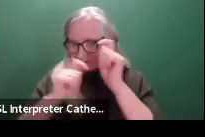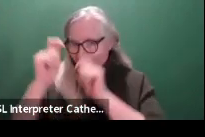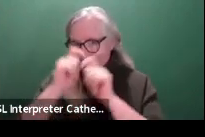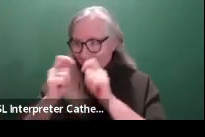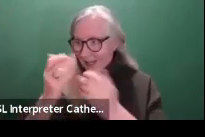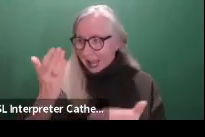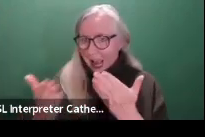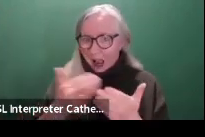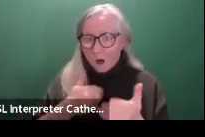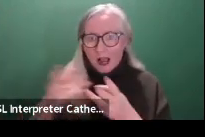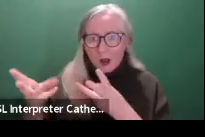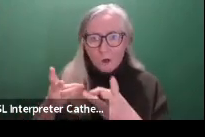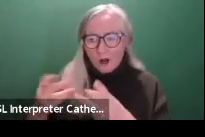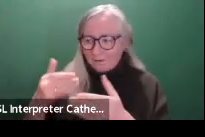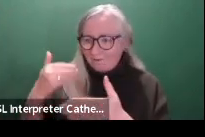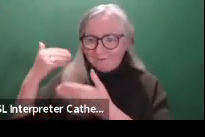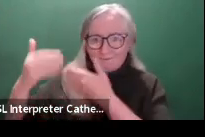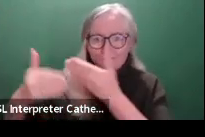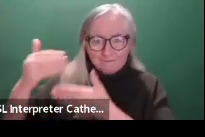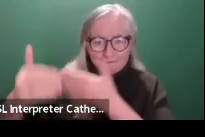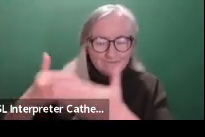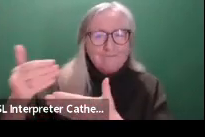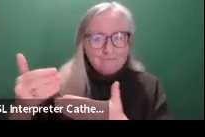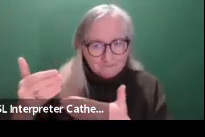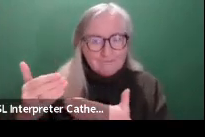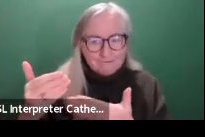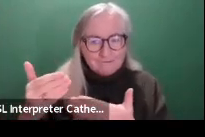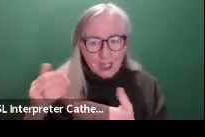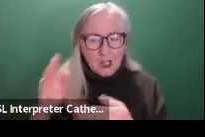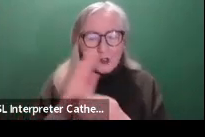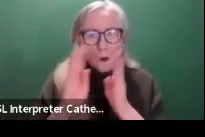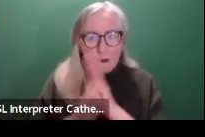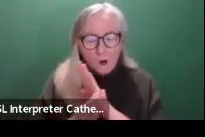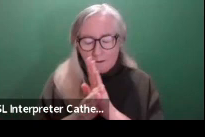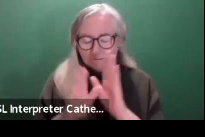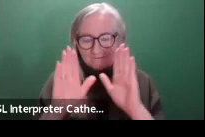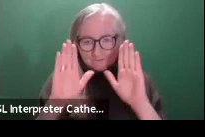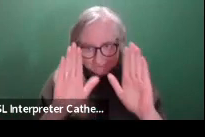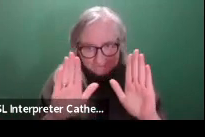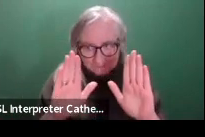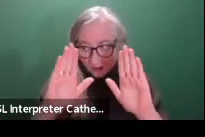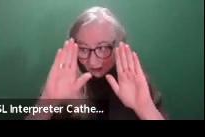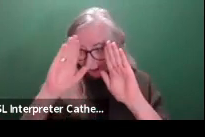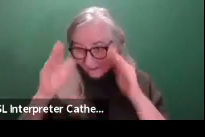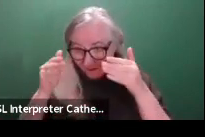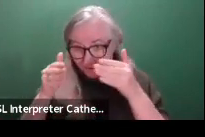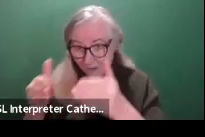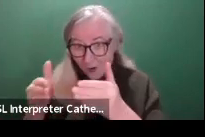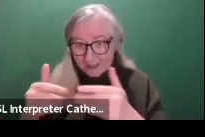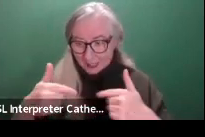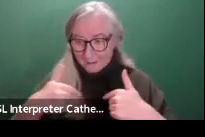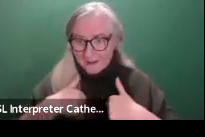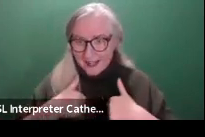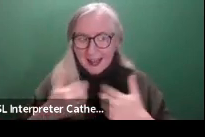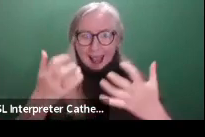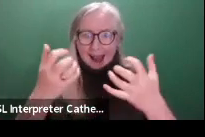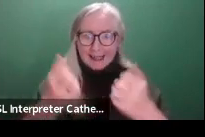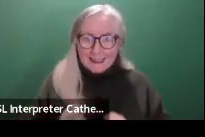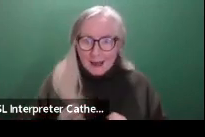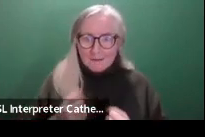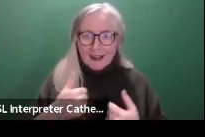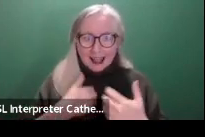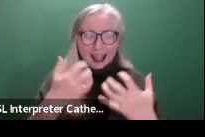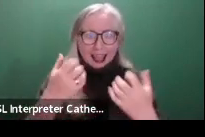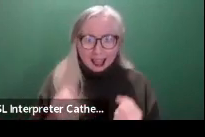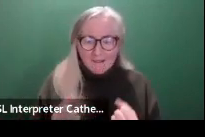and it threw into sharp focus for me that I was actually in menopause,